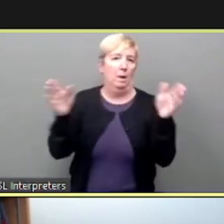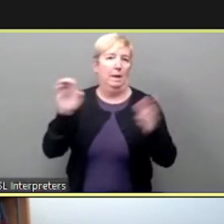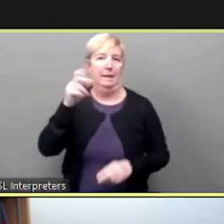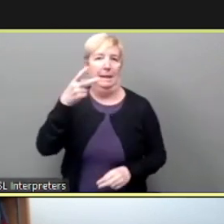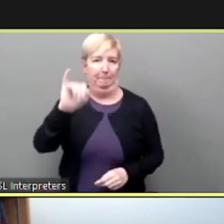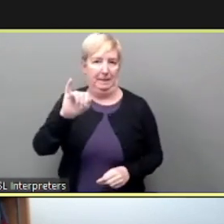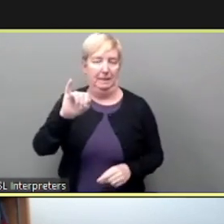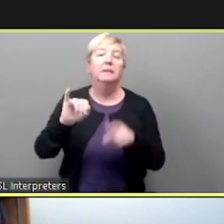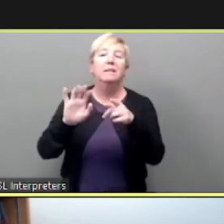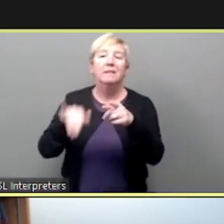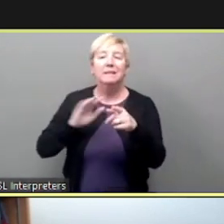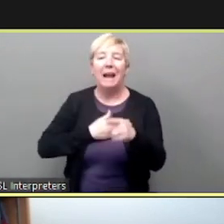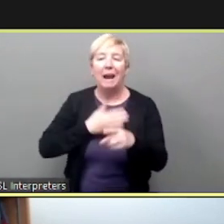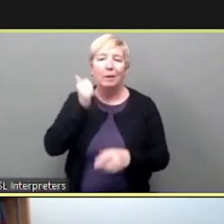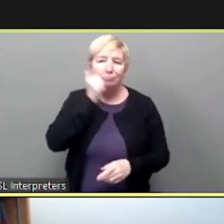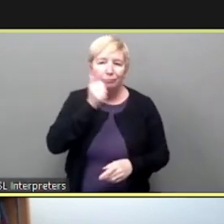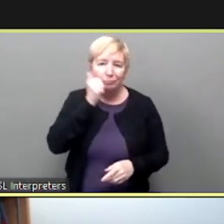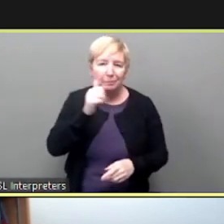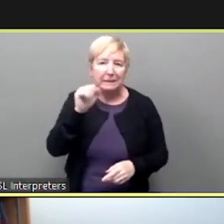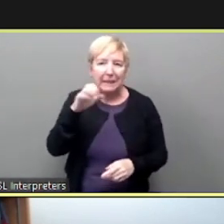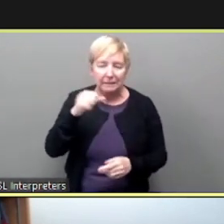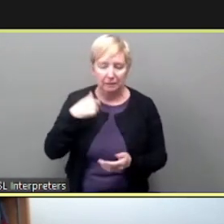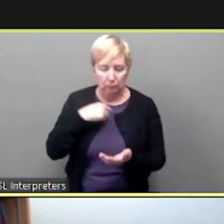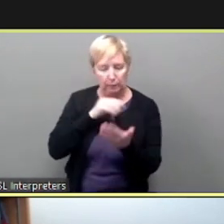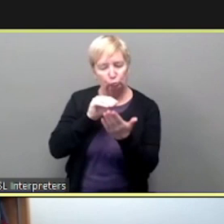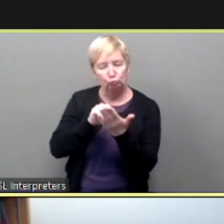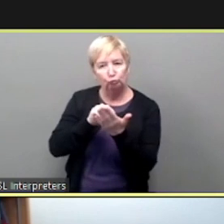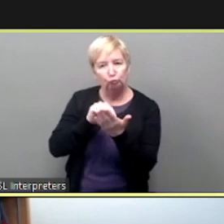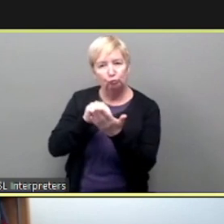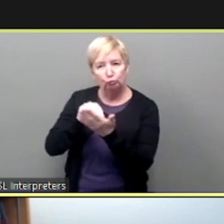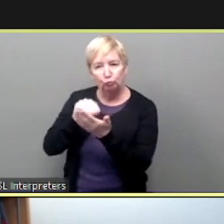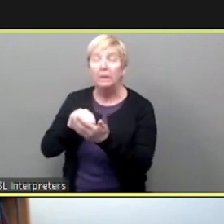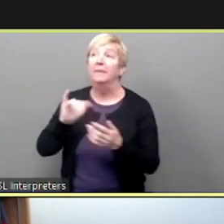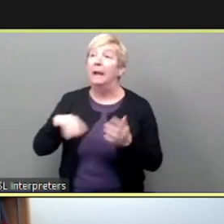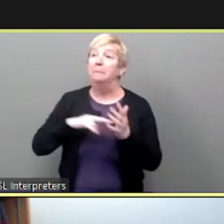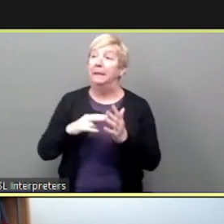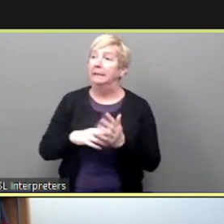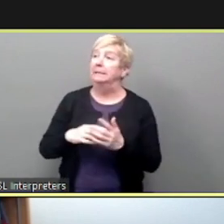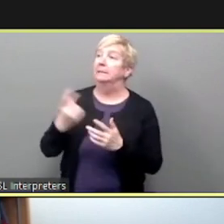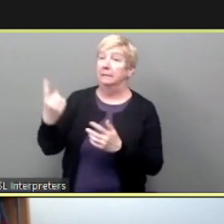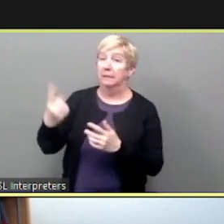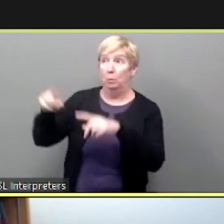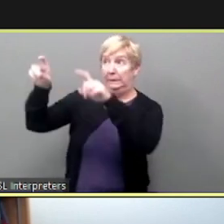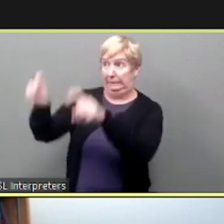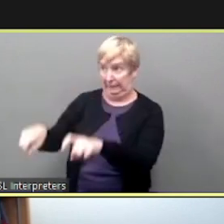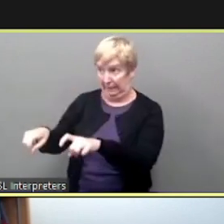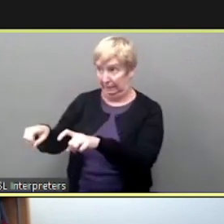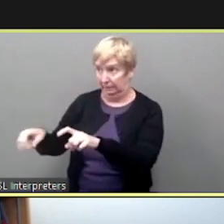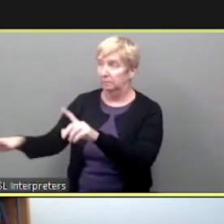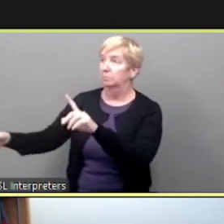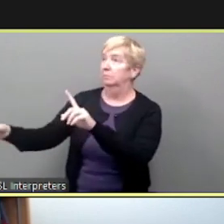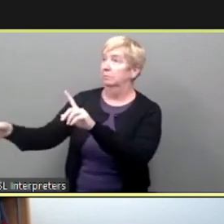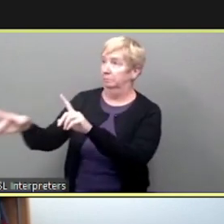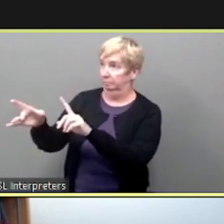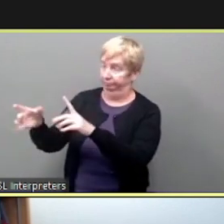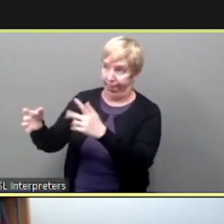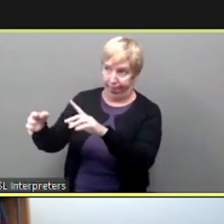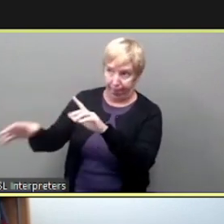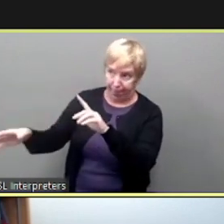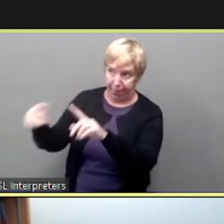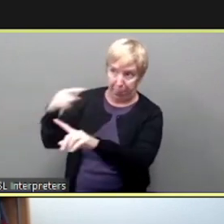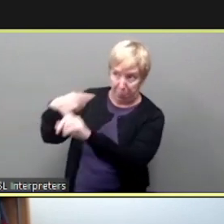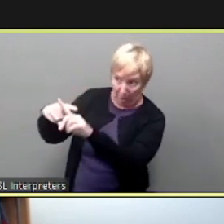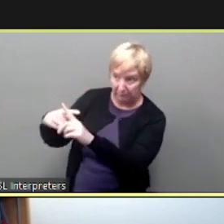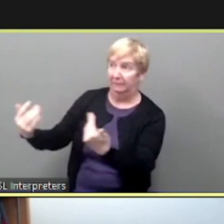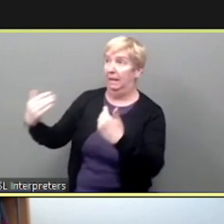we receive or the date the specimen was collected from a patient or client